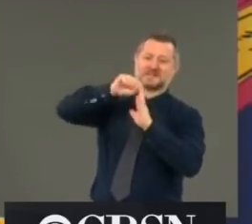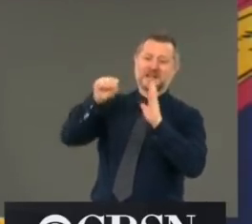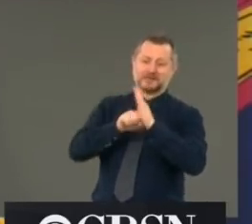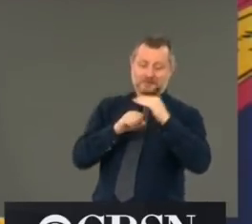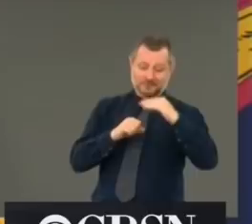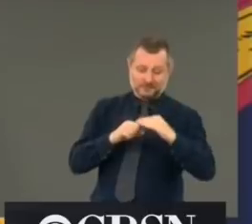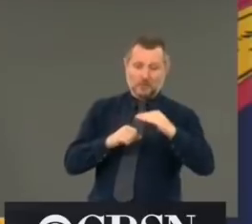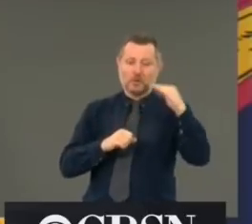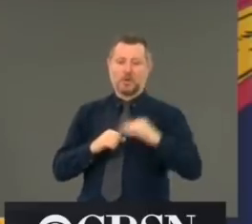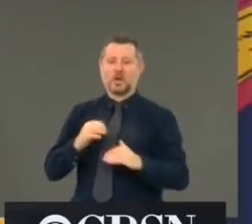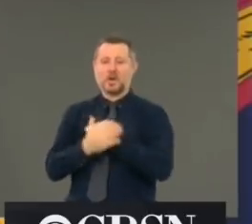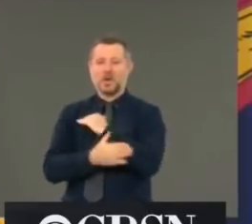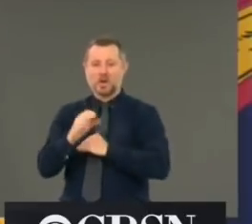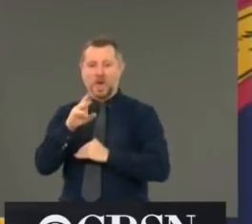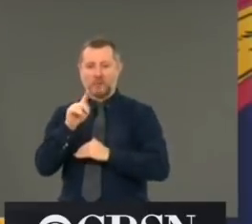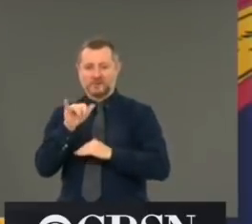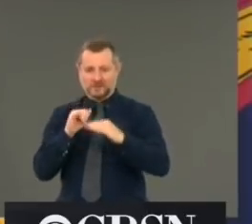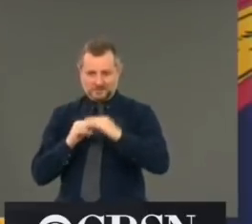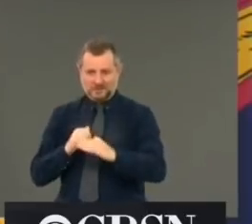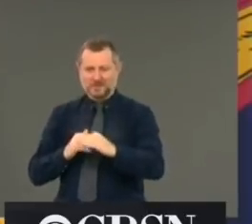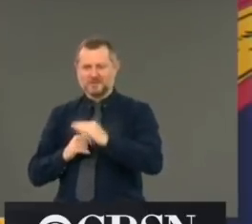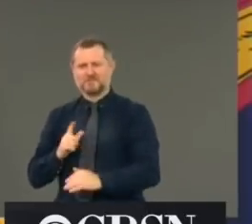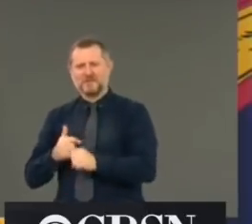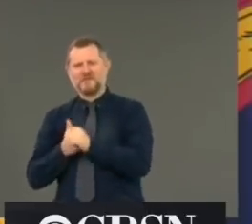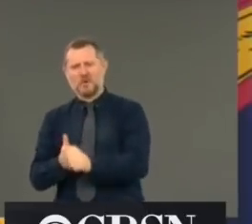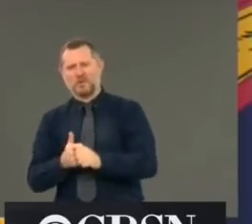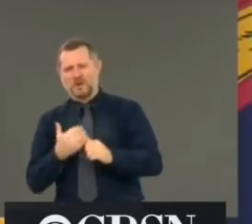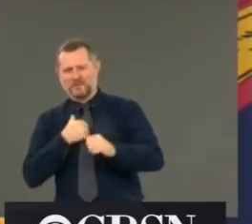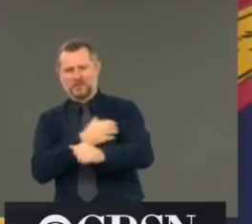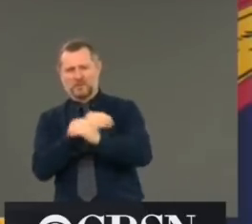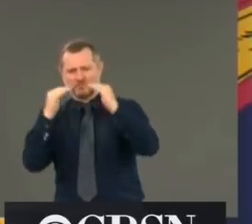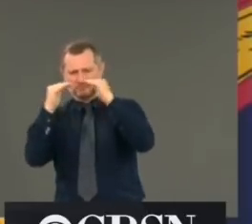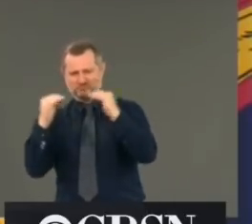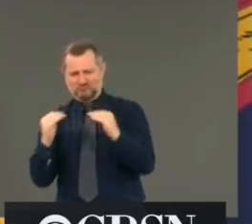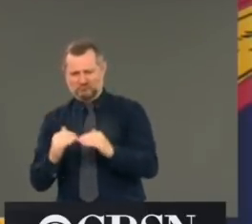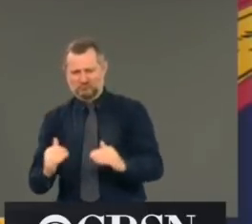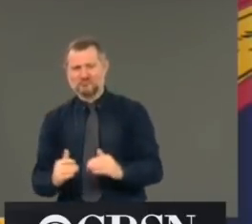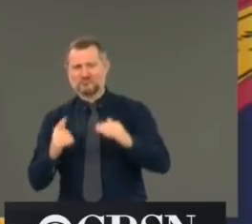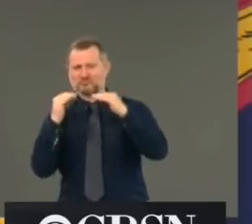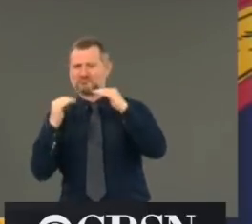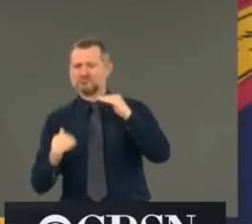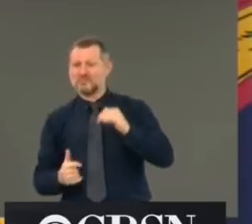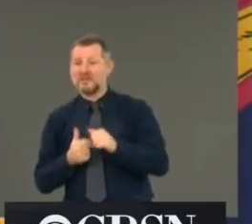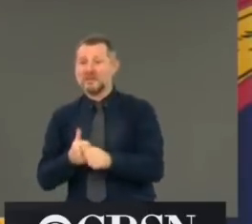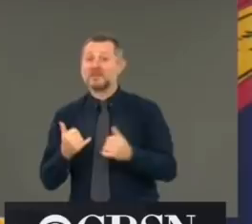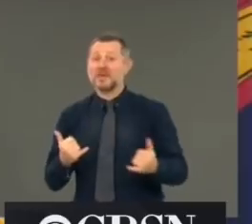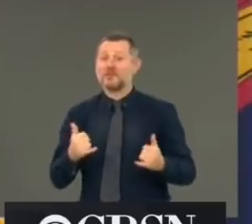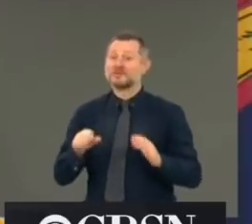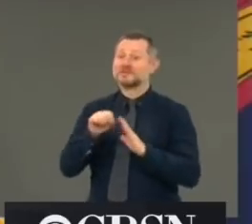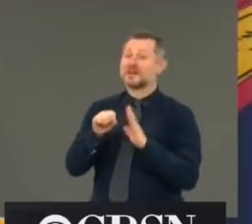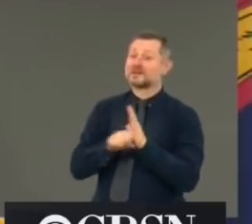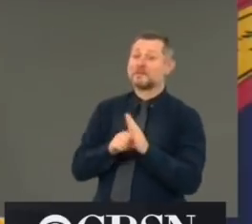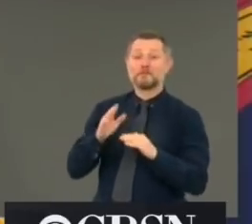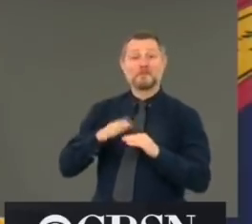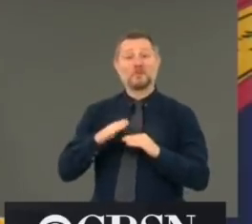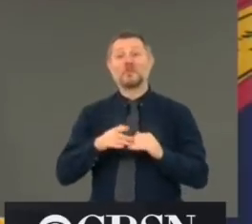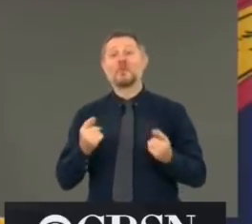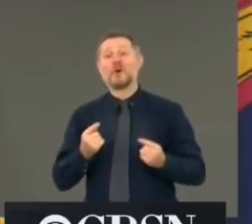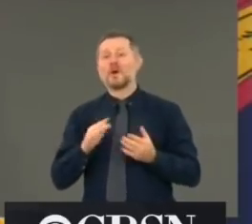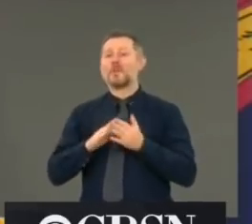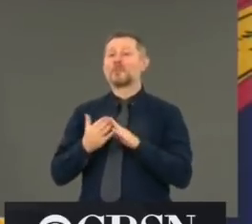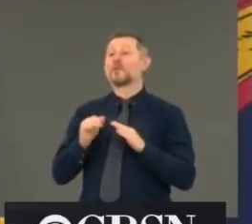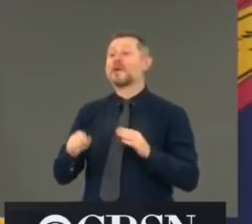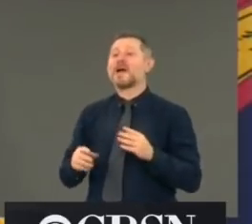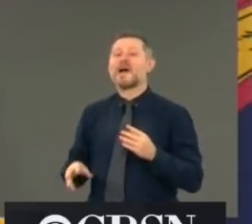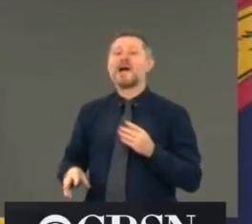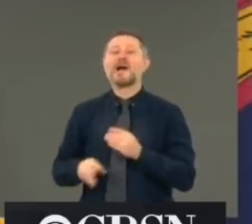circumvent. So they stay in place. A city can add laws to the state and the federal.